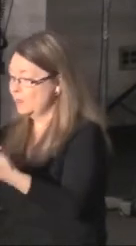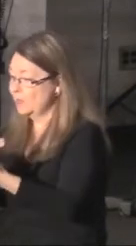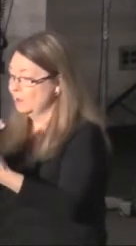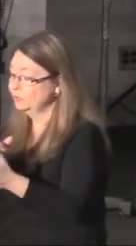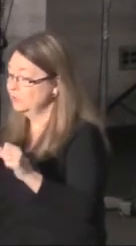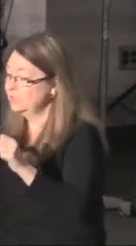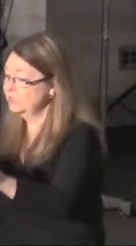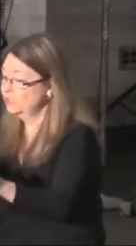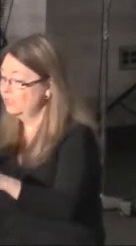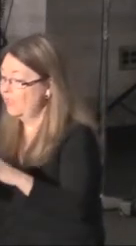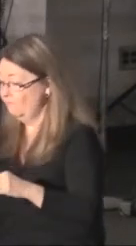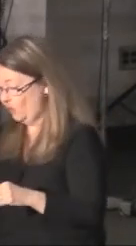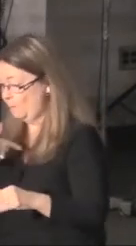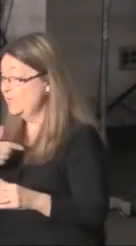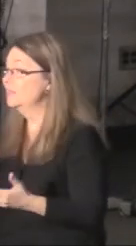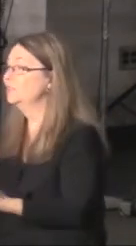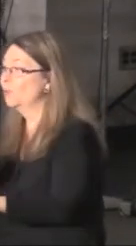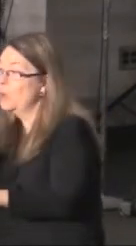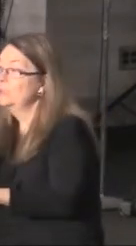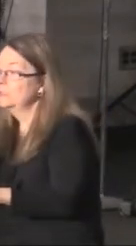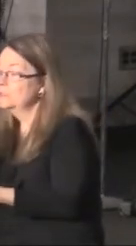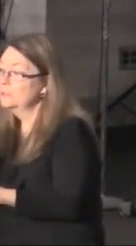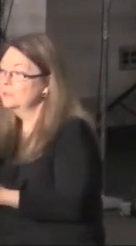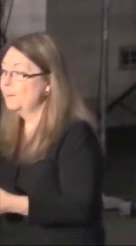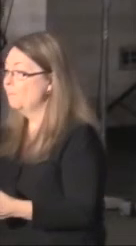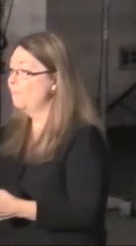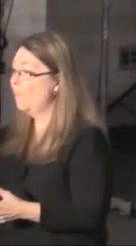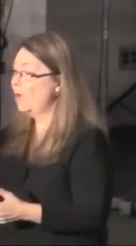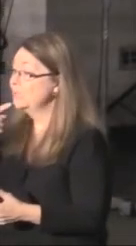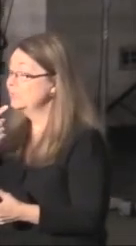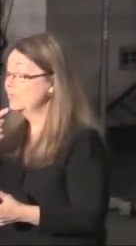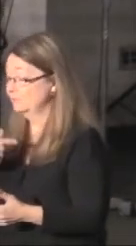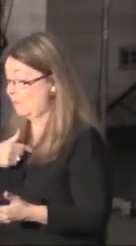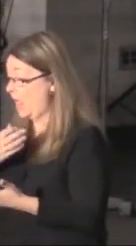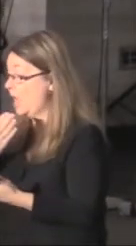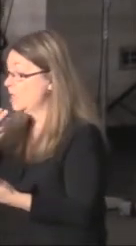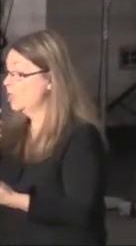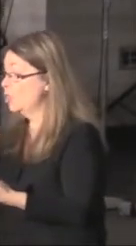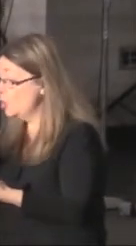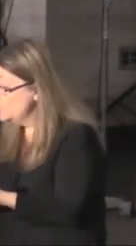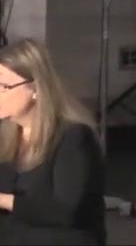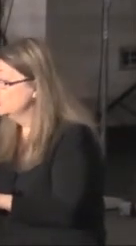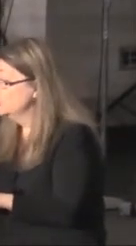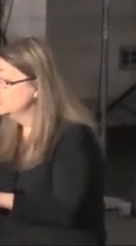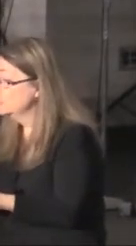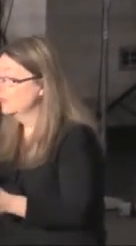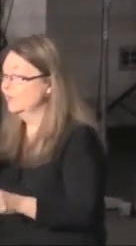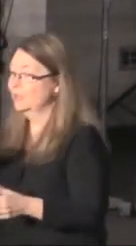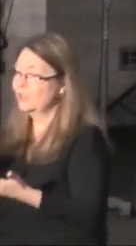than for me to win. And in that, Paul says, even in me losing, because the gospel goes